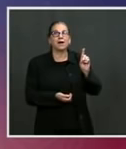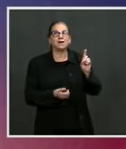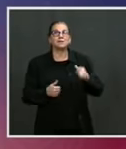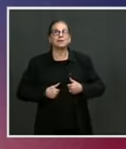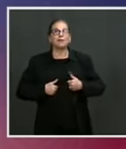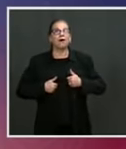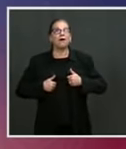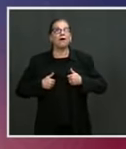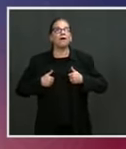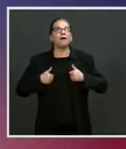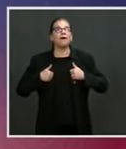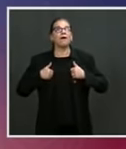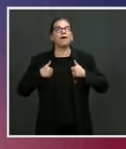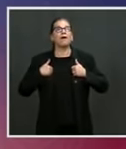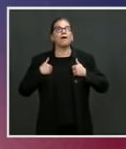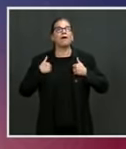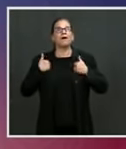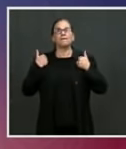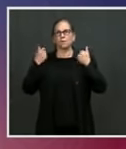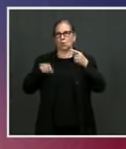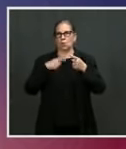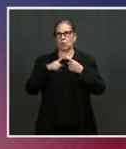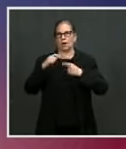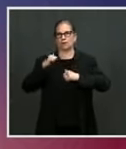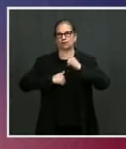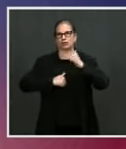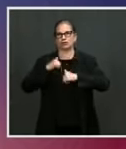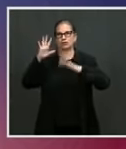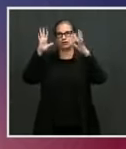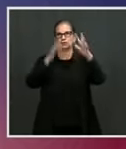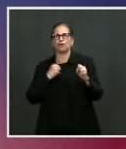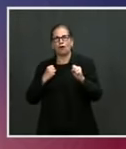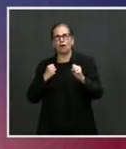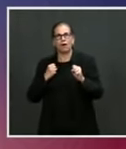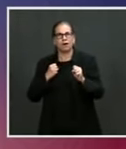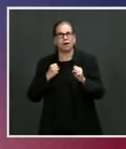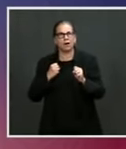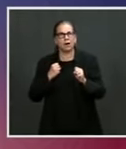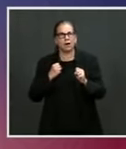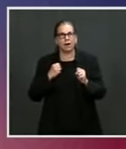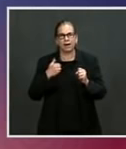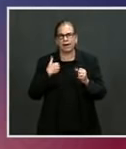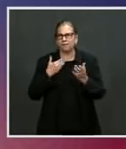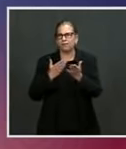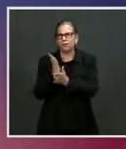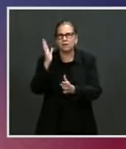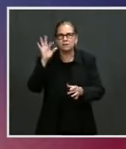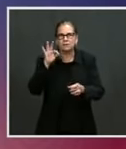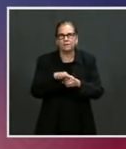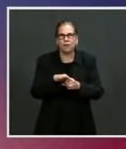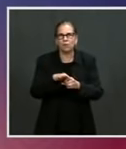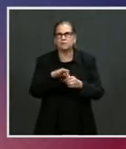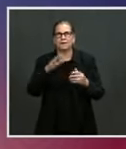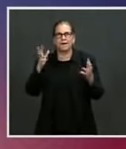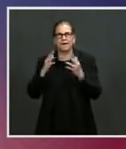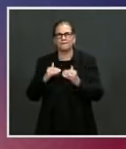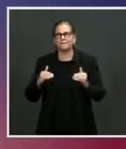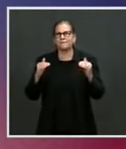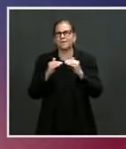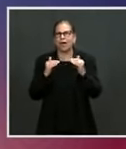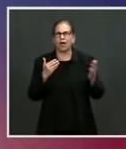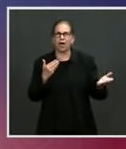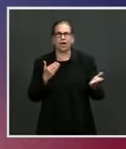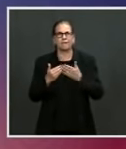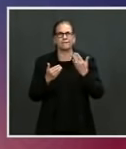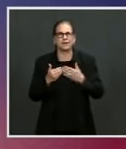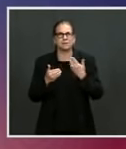strong. When people have the right to vote freely and fairly and conveniently. When a free